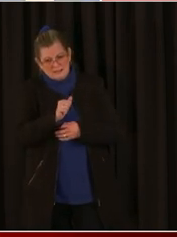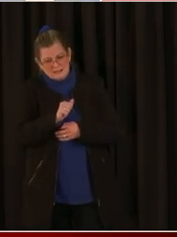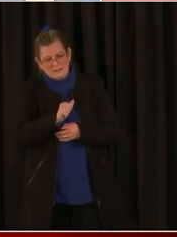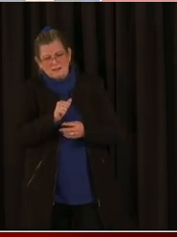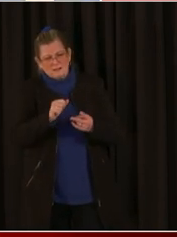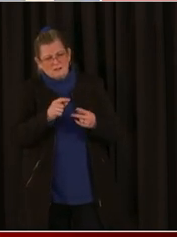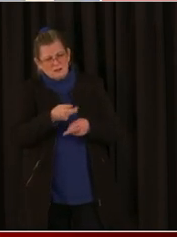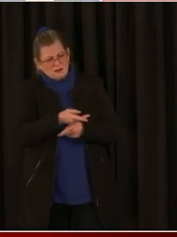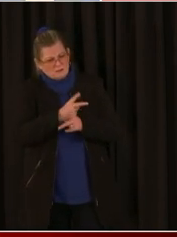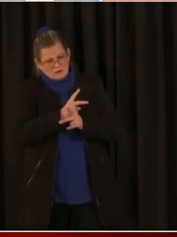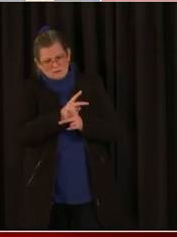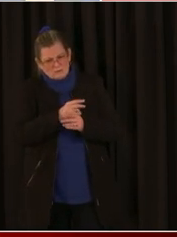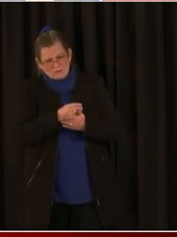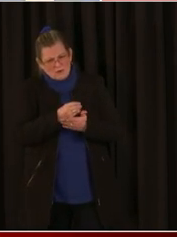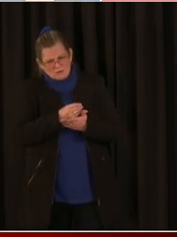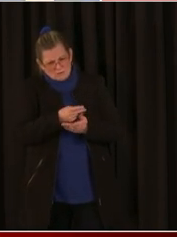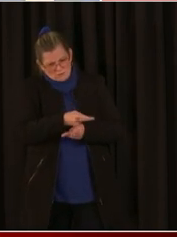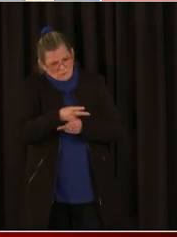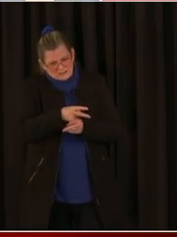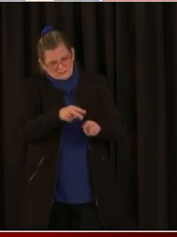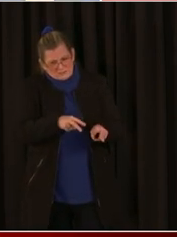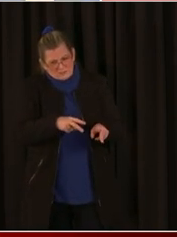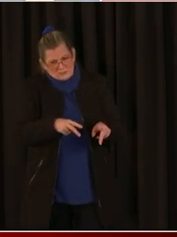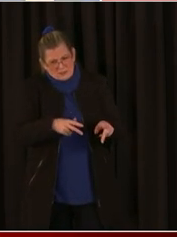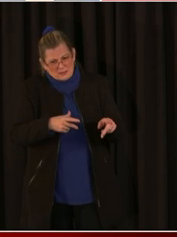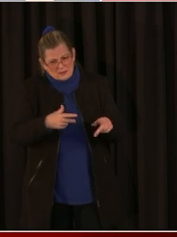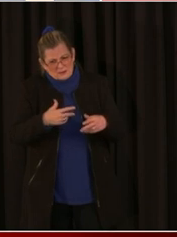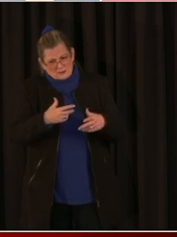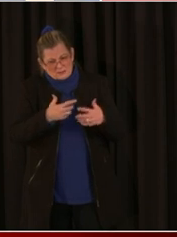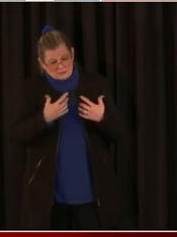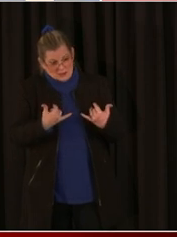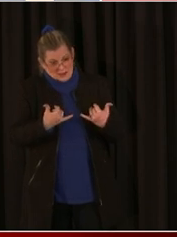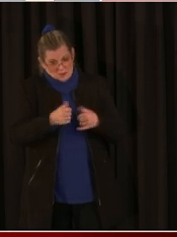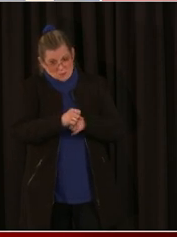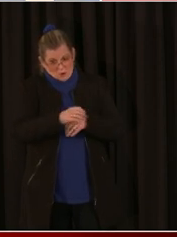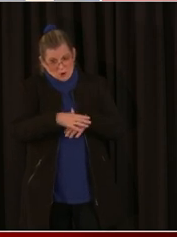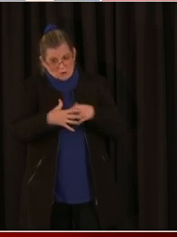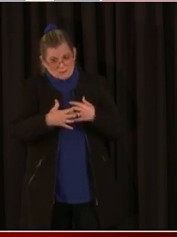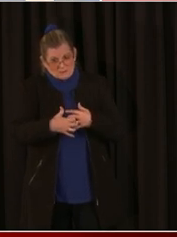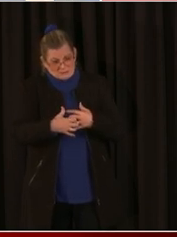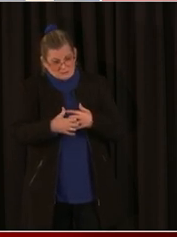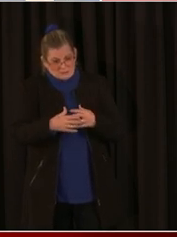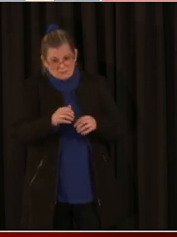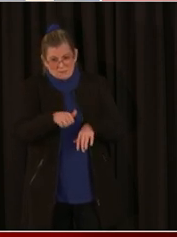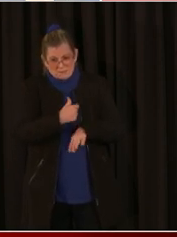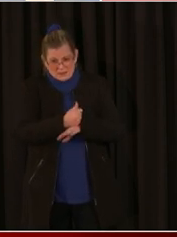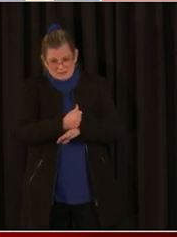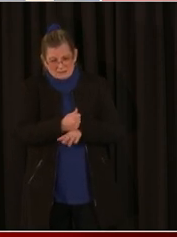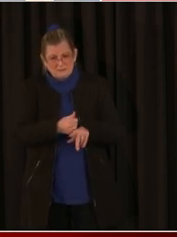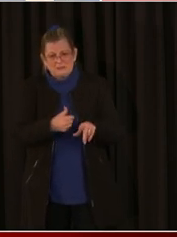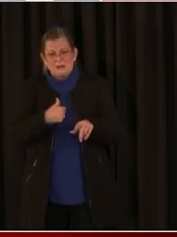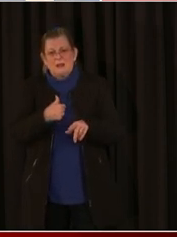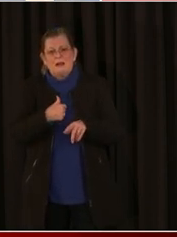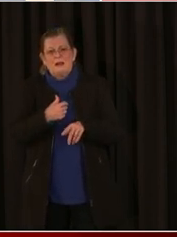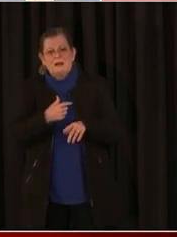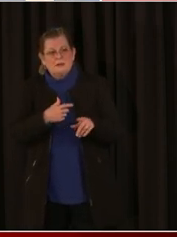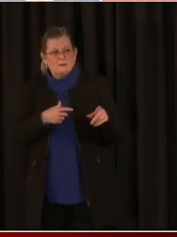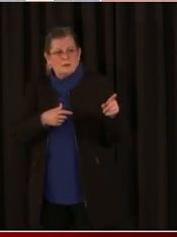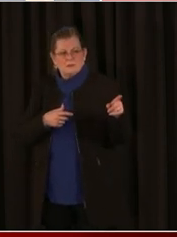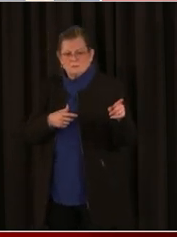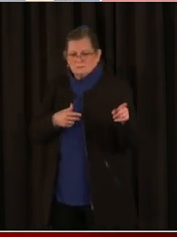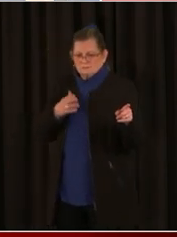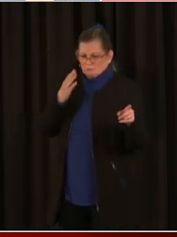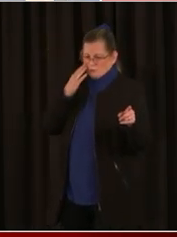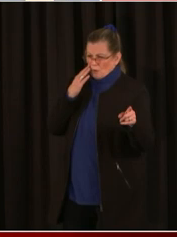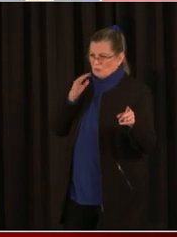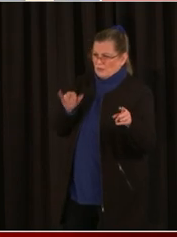over legal sufficiency, are you confident in the mechanisms in place now that oversee that agency? I am. And as you know,